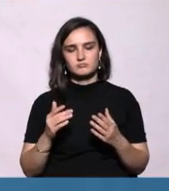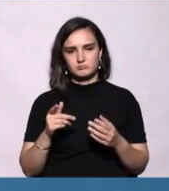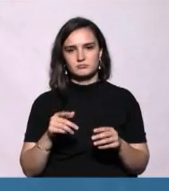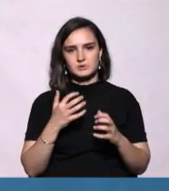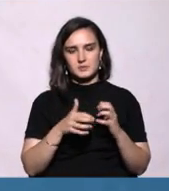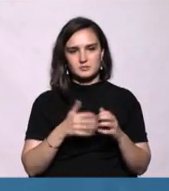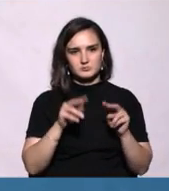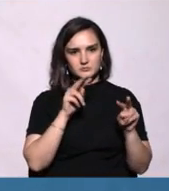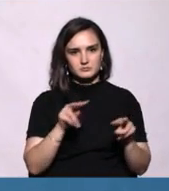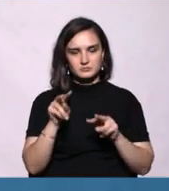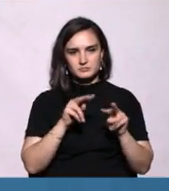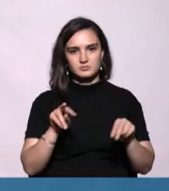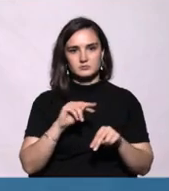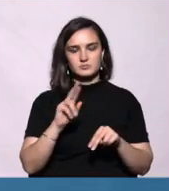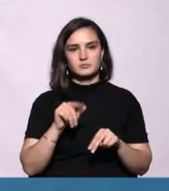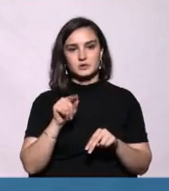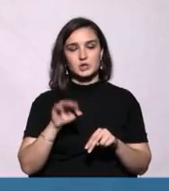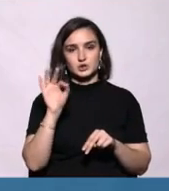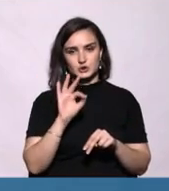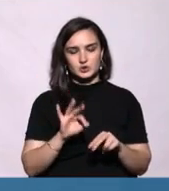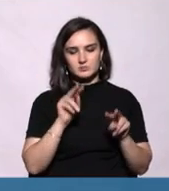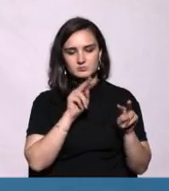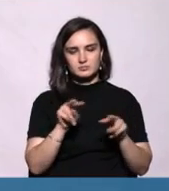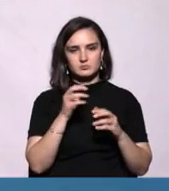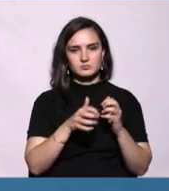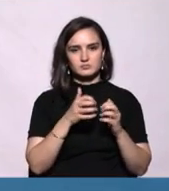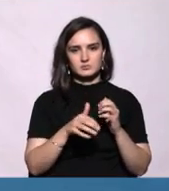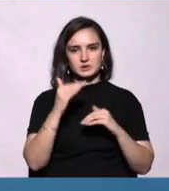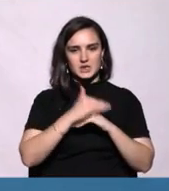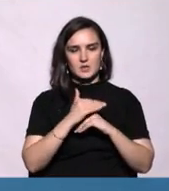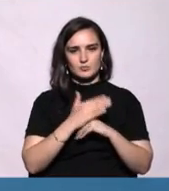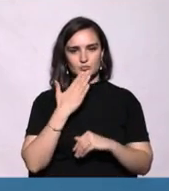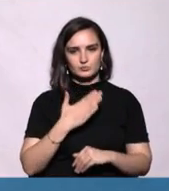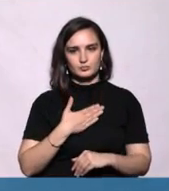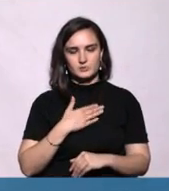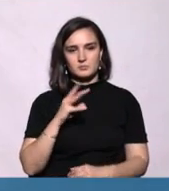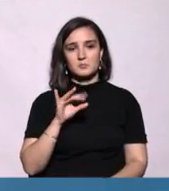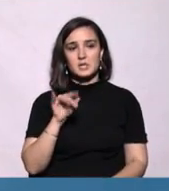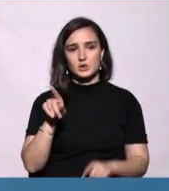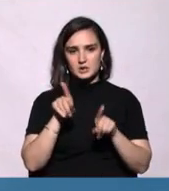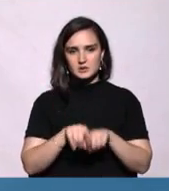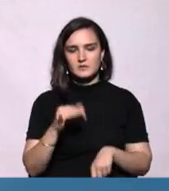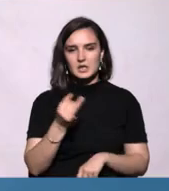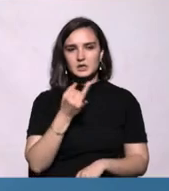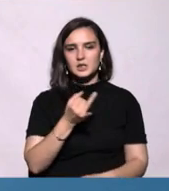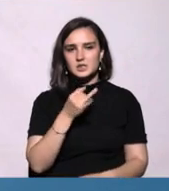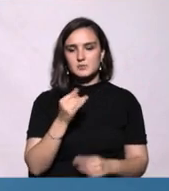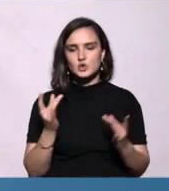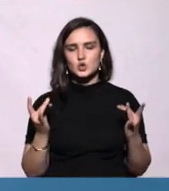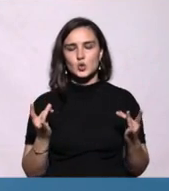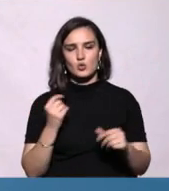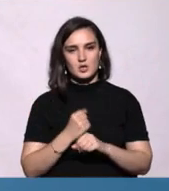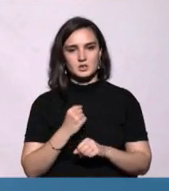gardening. And, she usually does gardening in the evening. Mary is also interested in